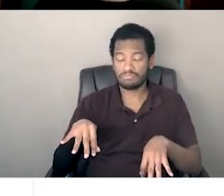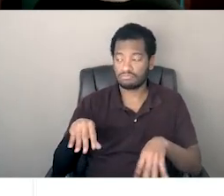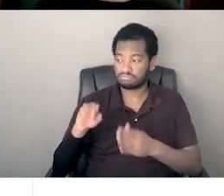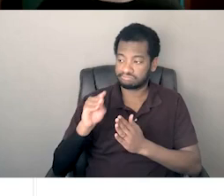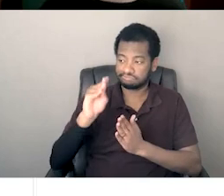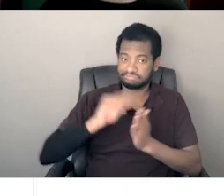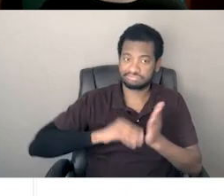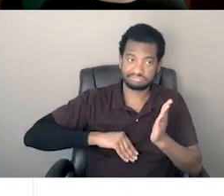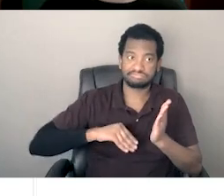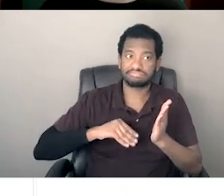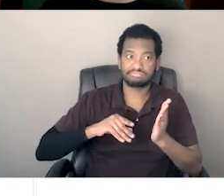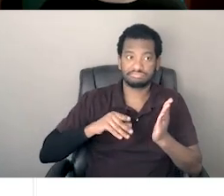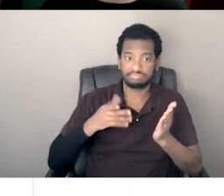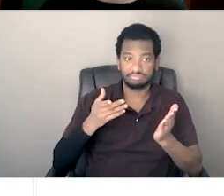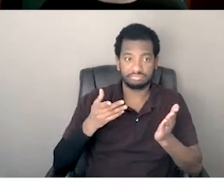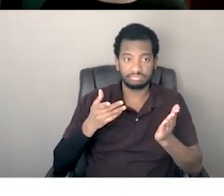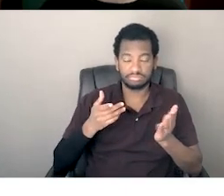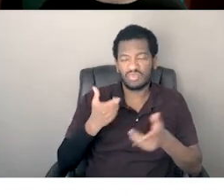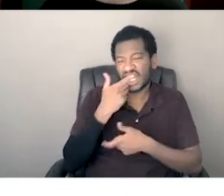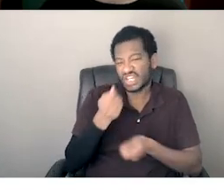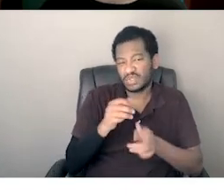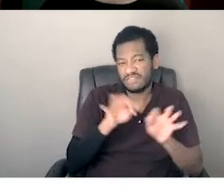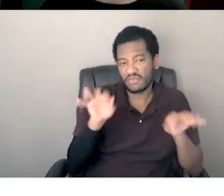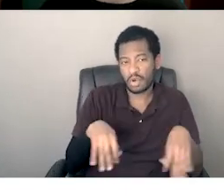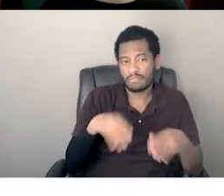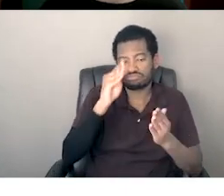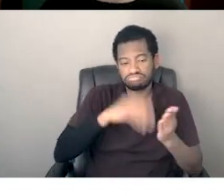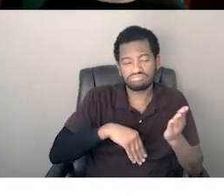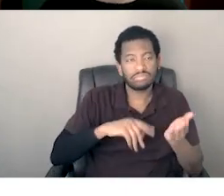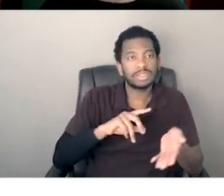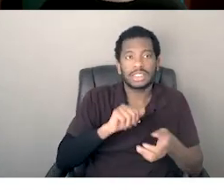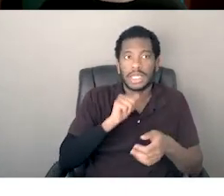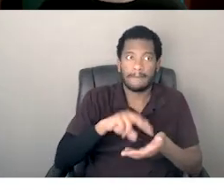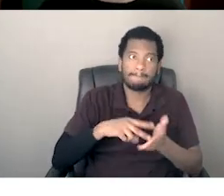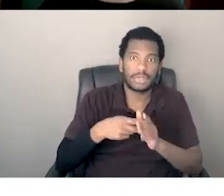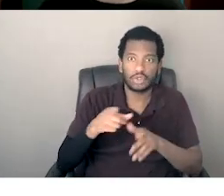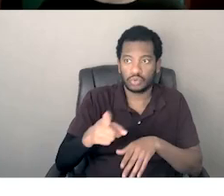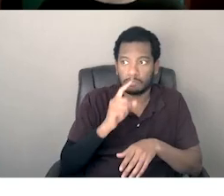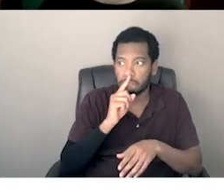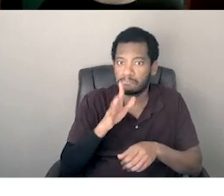to an interest form, which does not commit you to